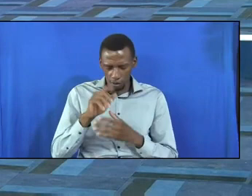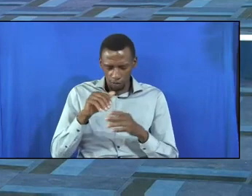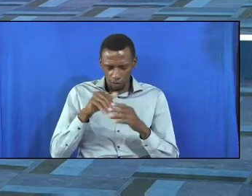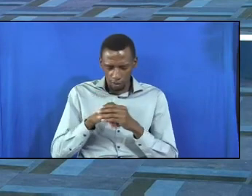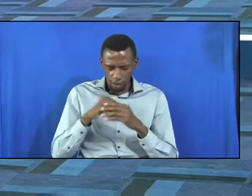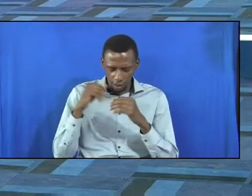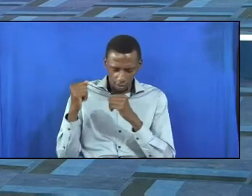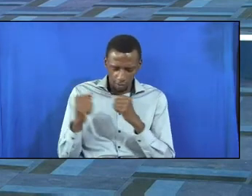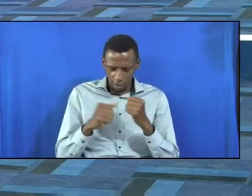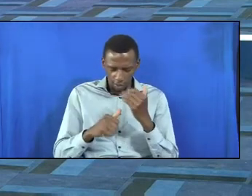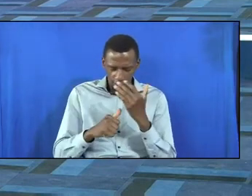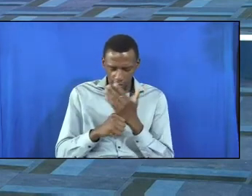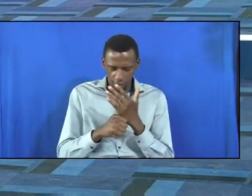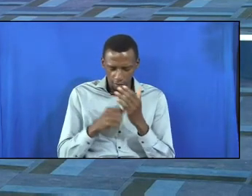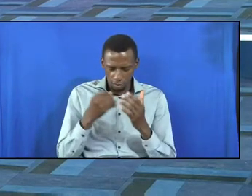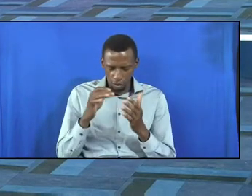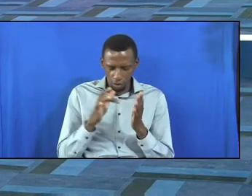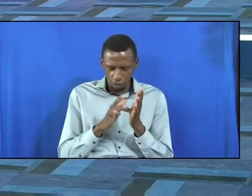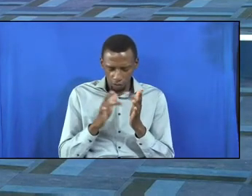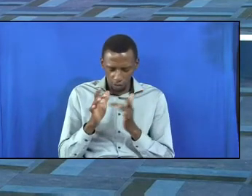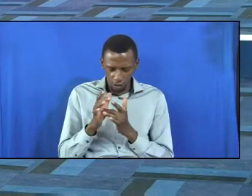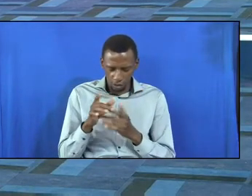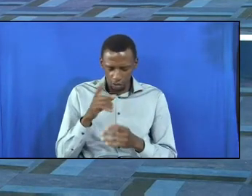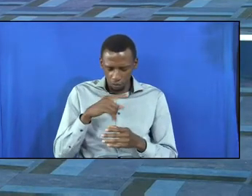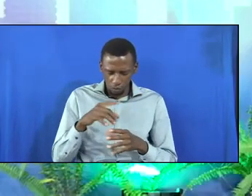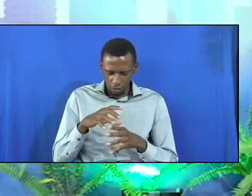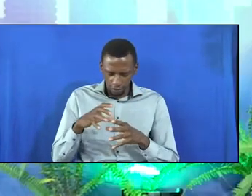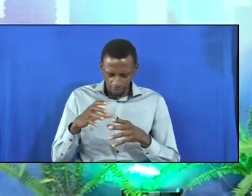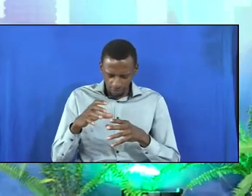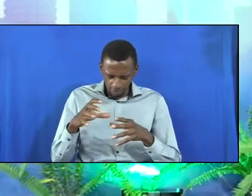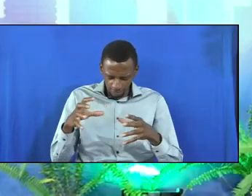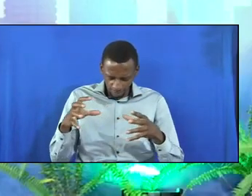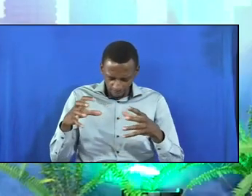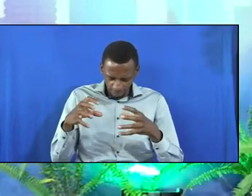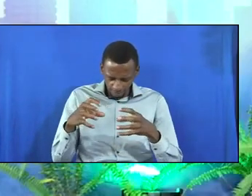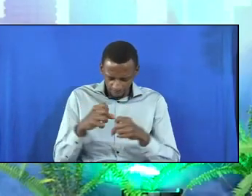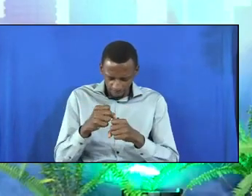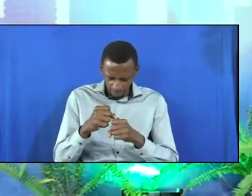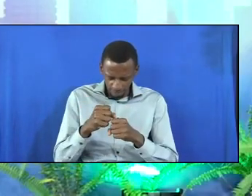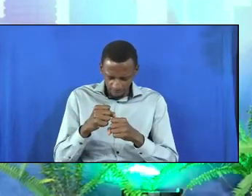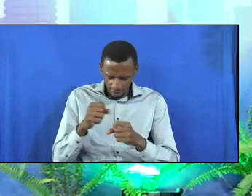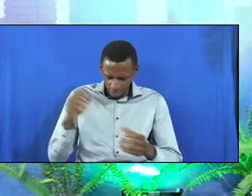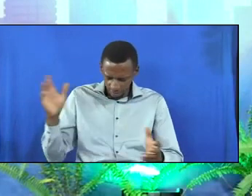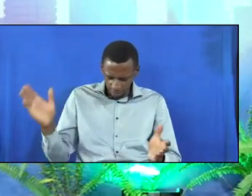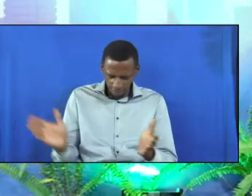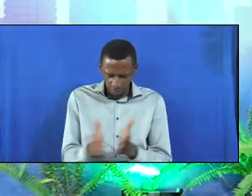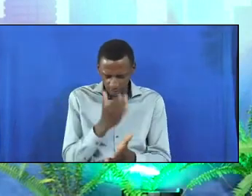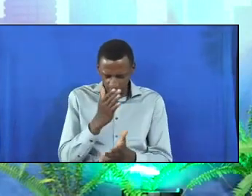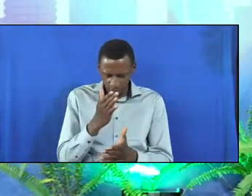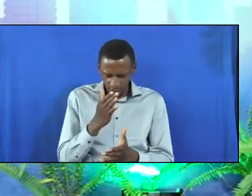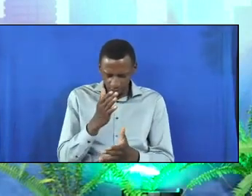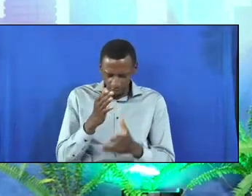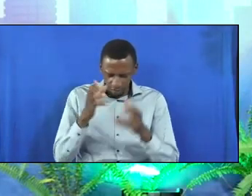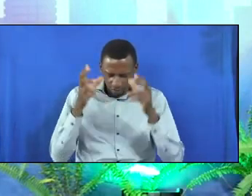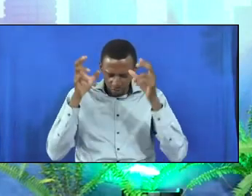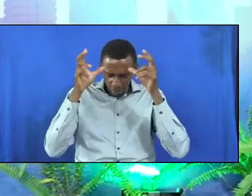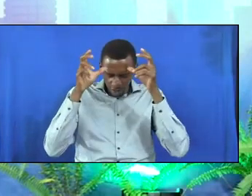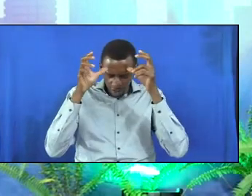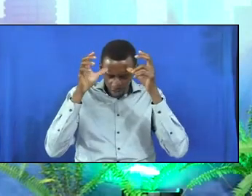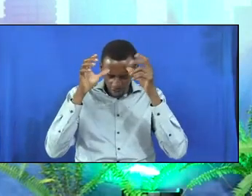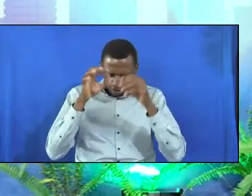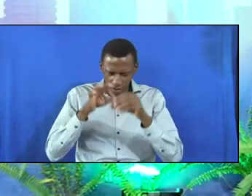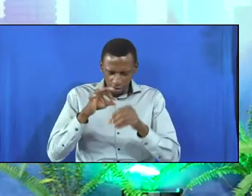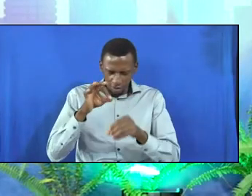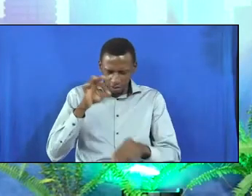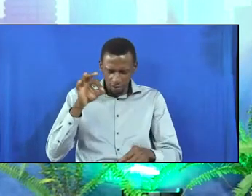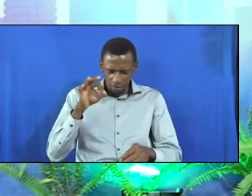mighty name of Jesus, we bind and cast out demonic forces and agencies from our midst.